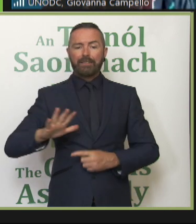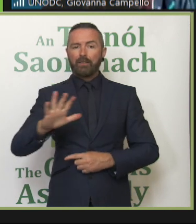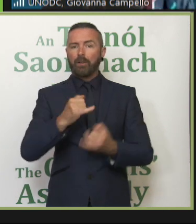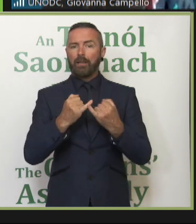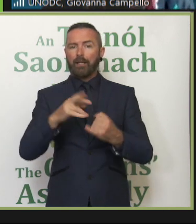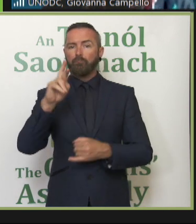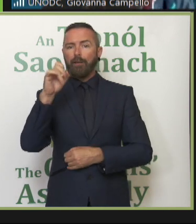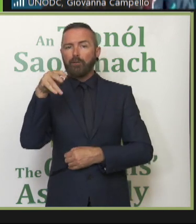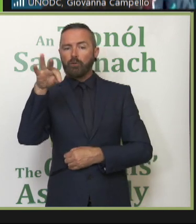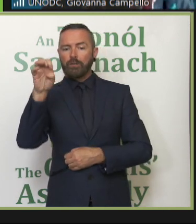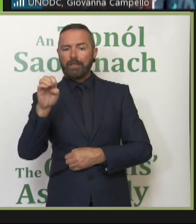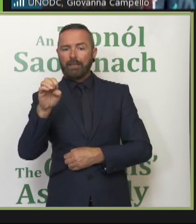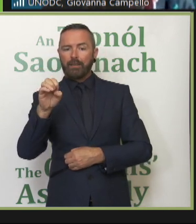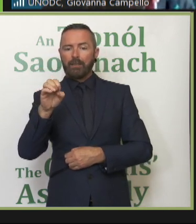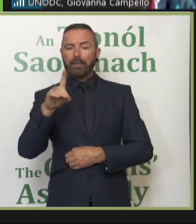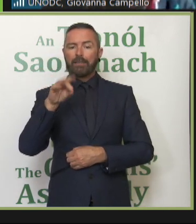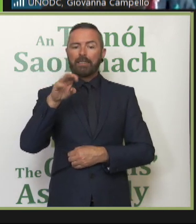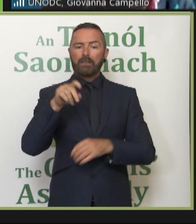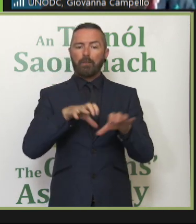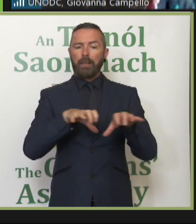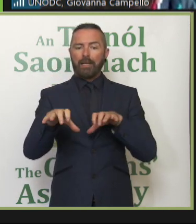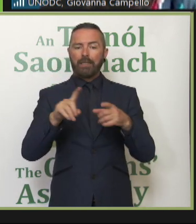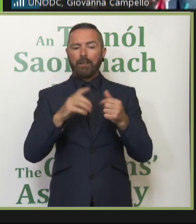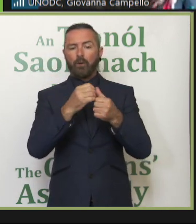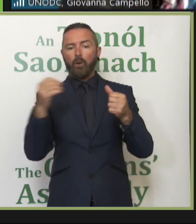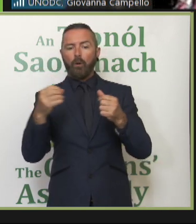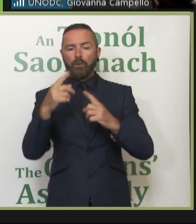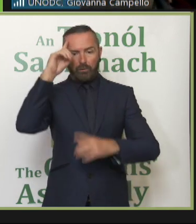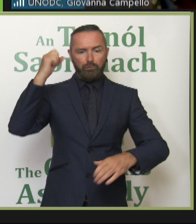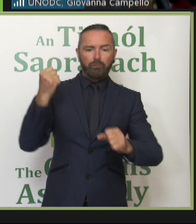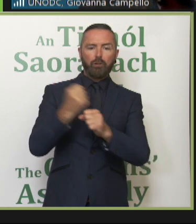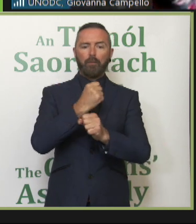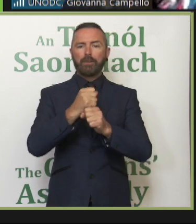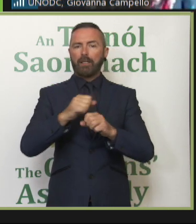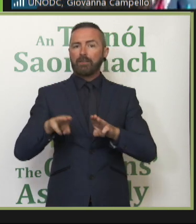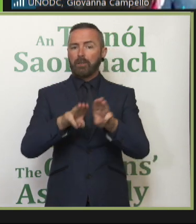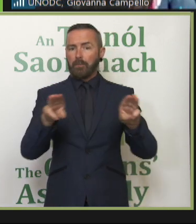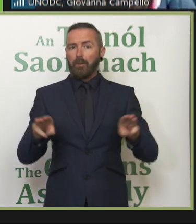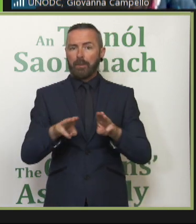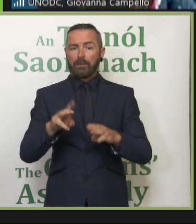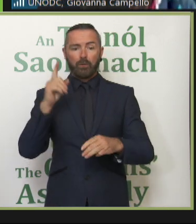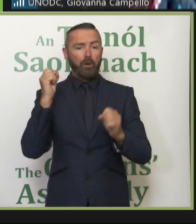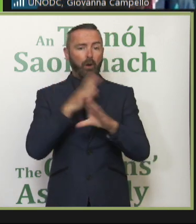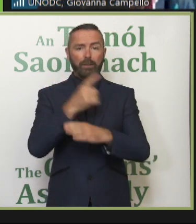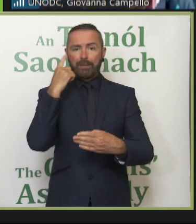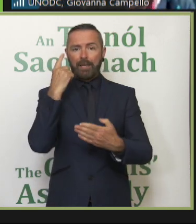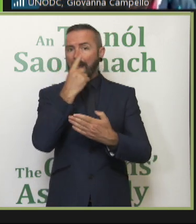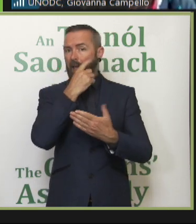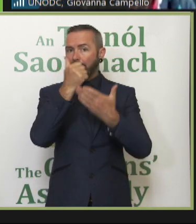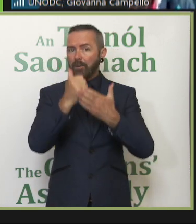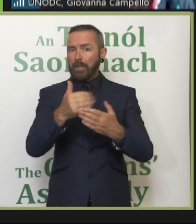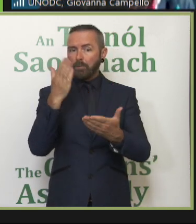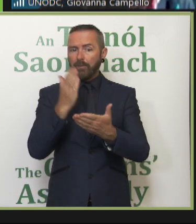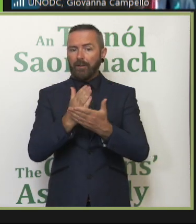refugees, displaced, and otherwise traumatized populations. So evidence-based prevention is not the